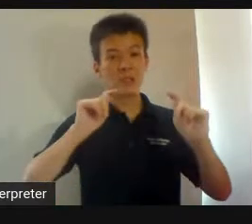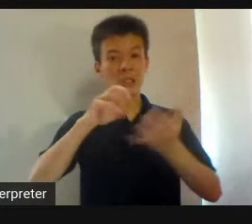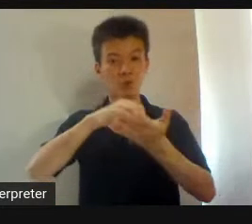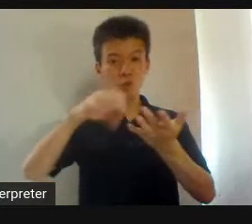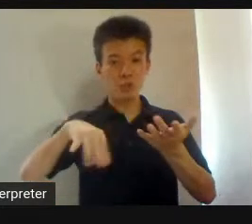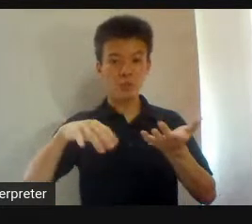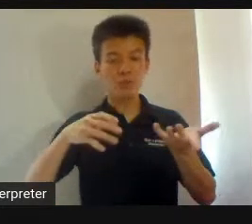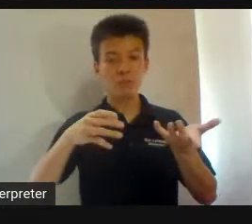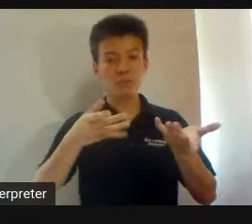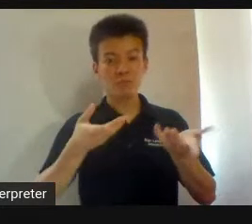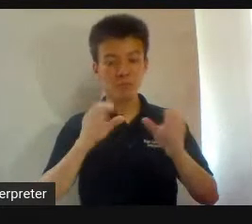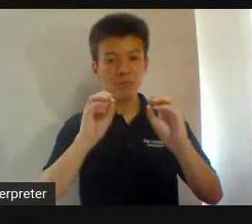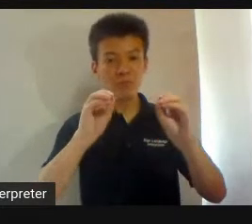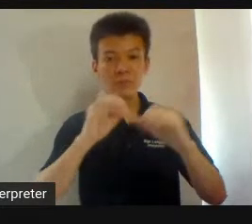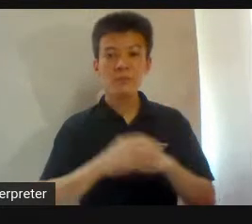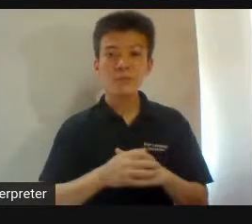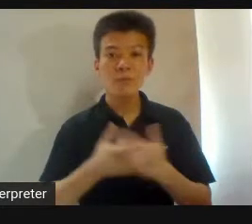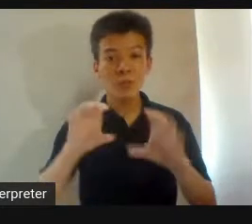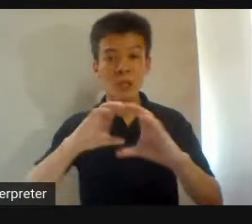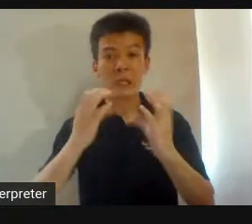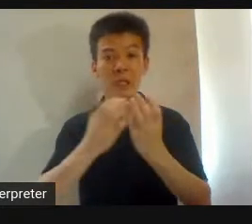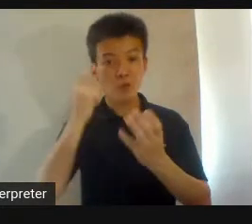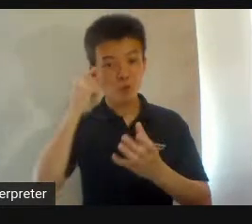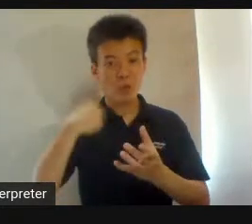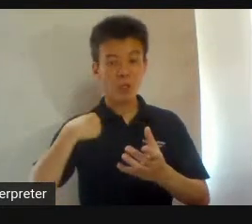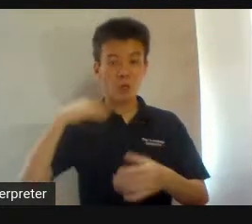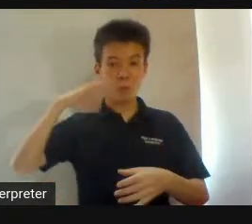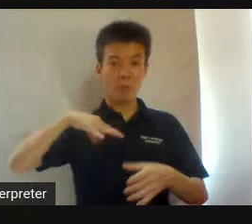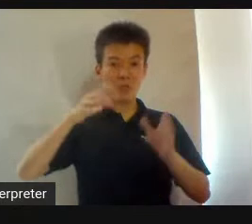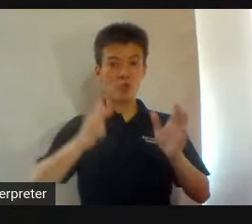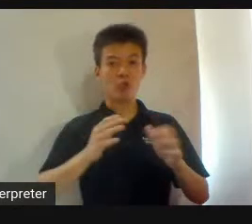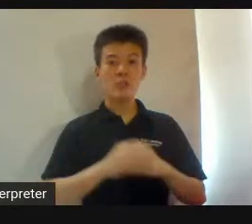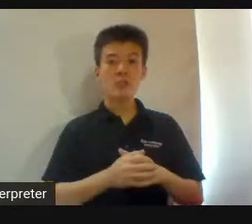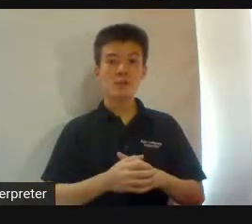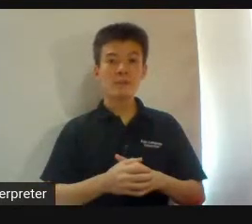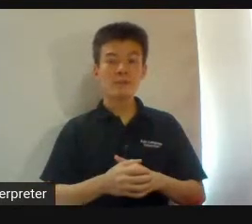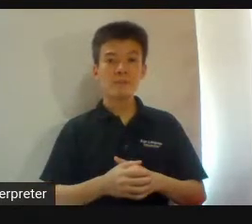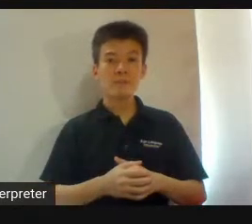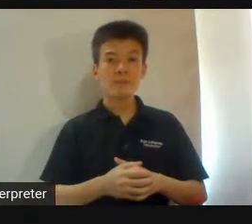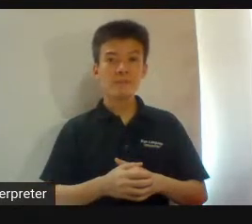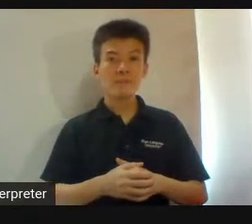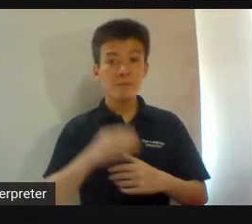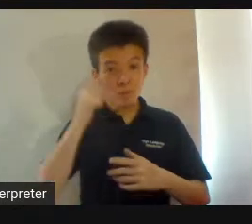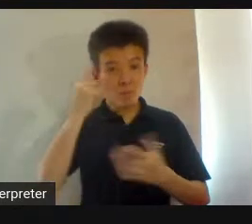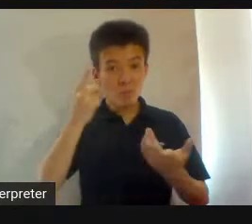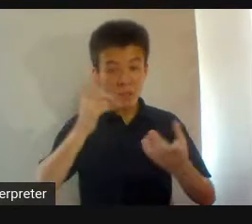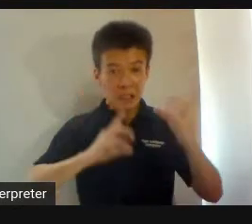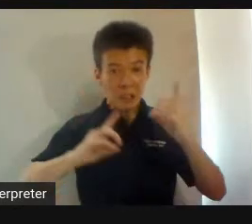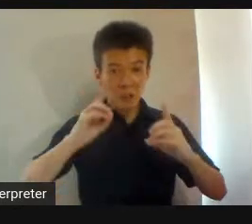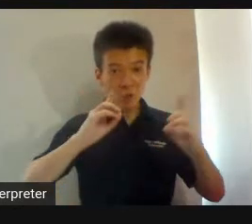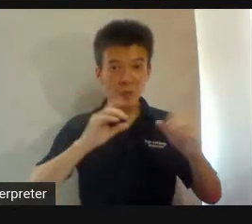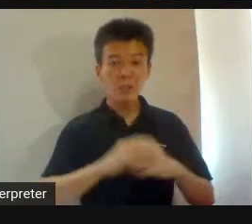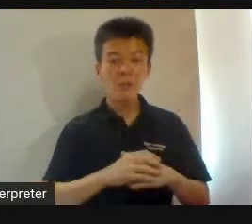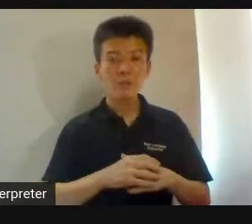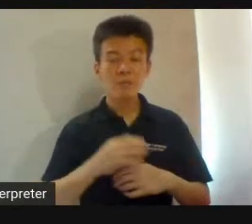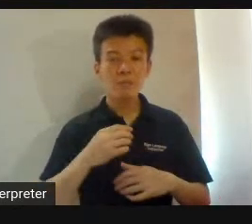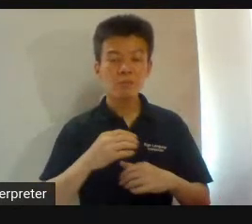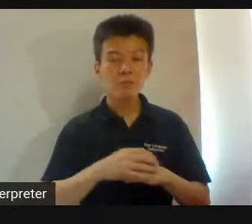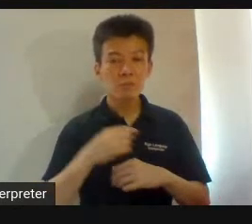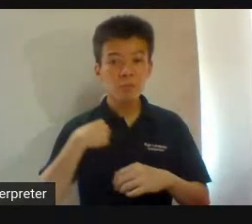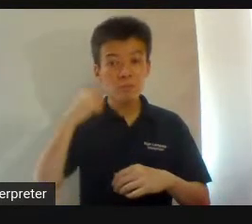that conduct classes for our beneficiaries. And for drama in particular, I think